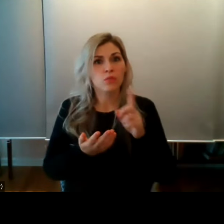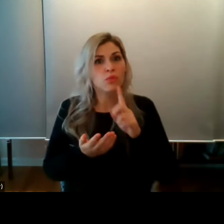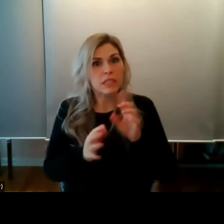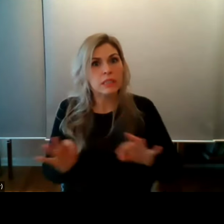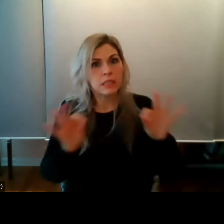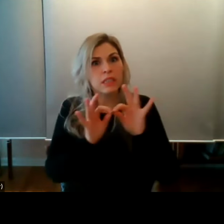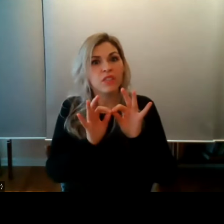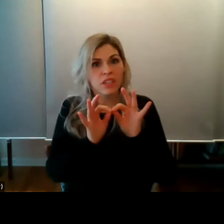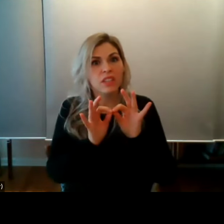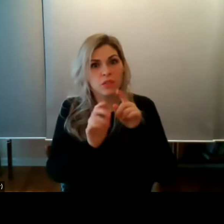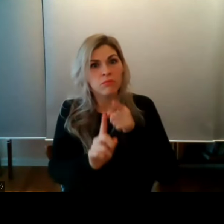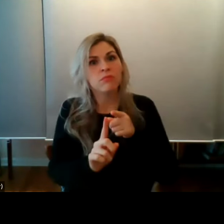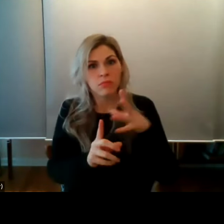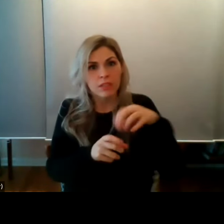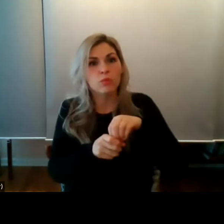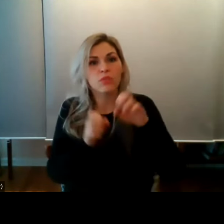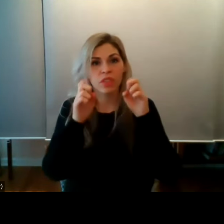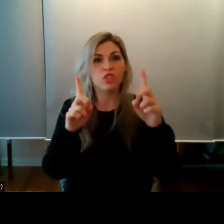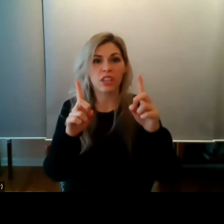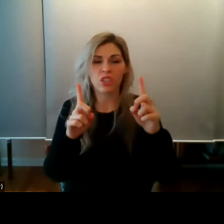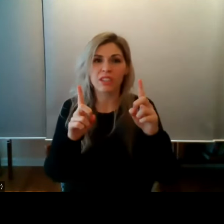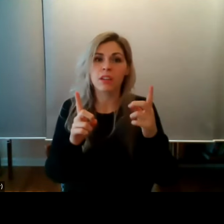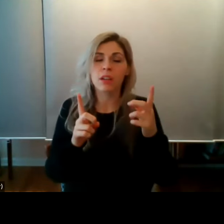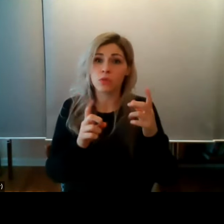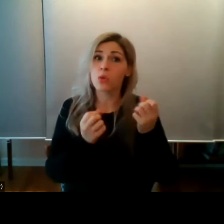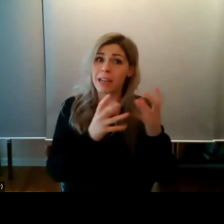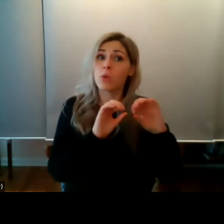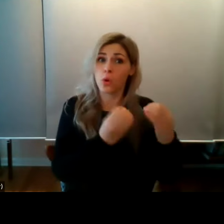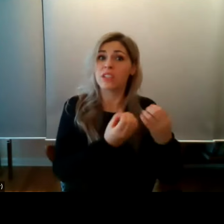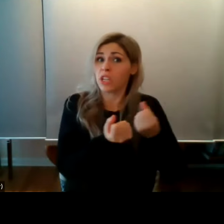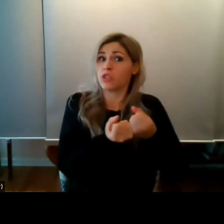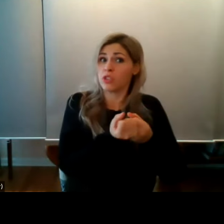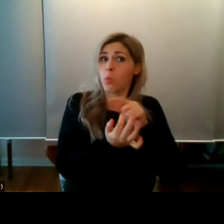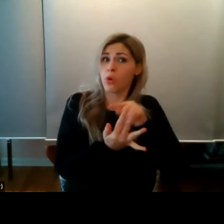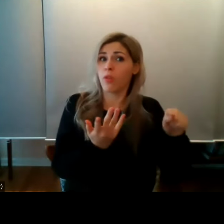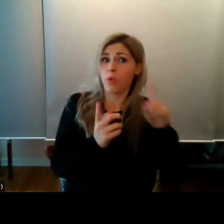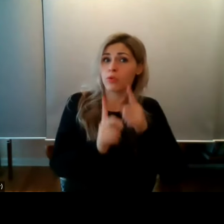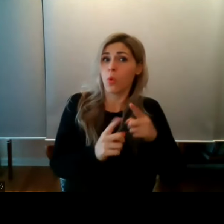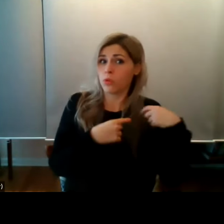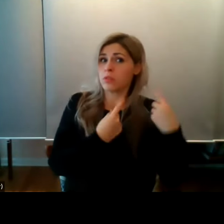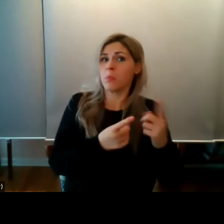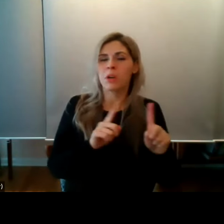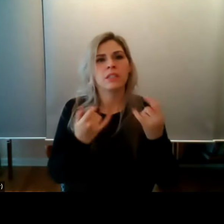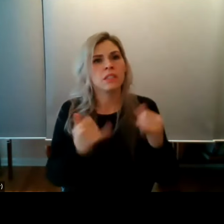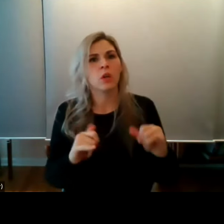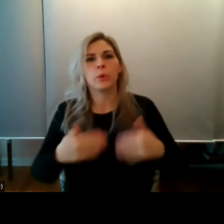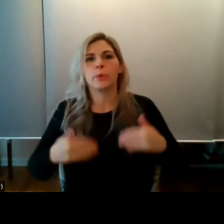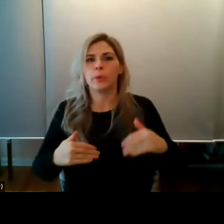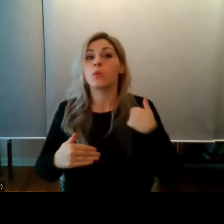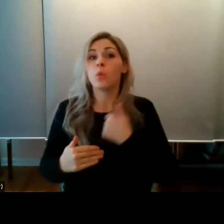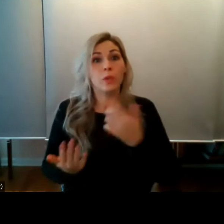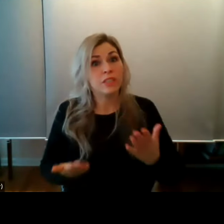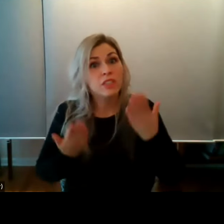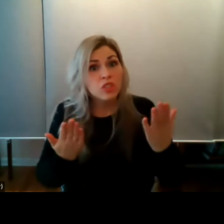of inclusive education. So what we need to, what we'd like to suggest